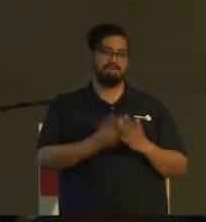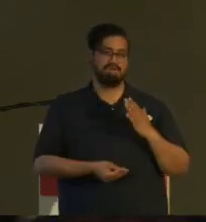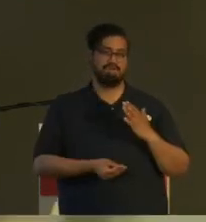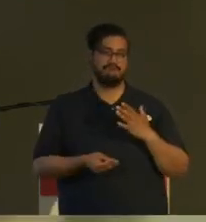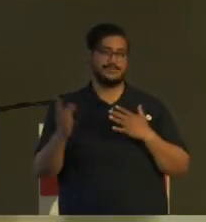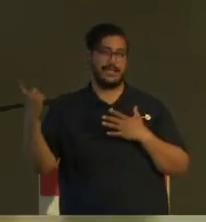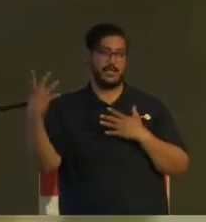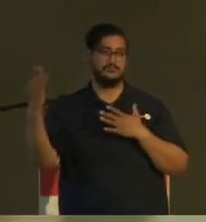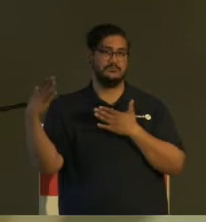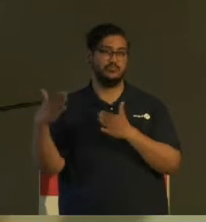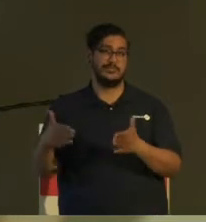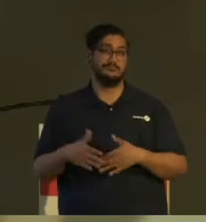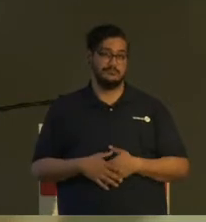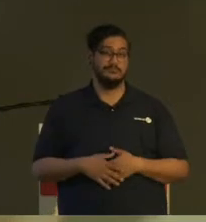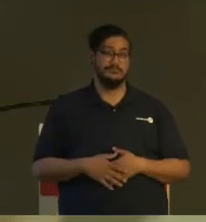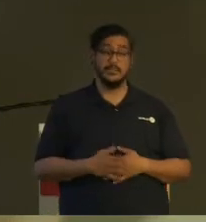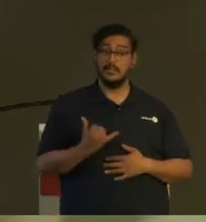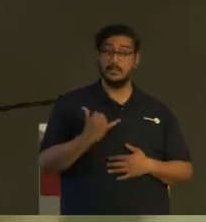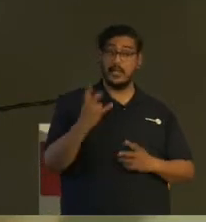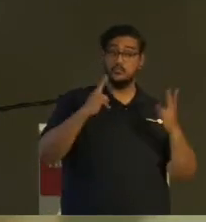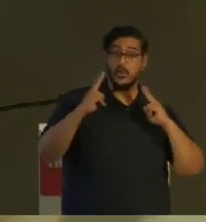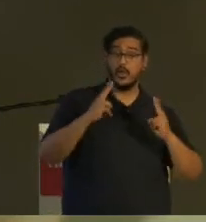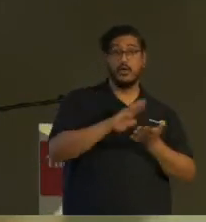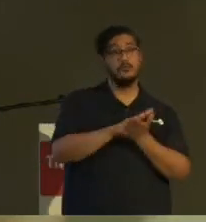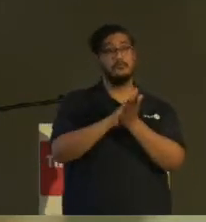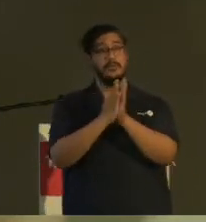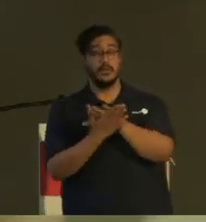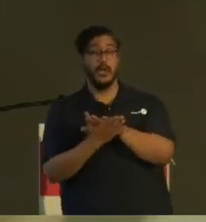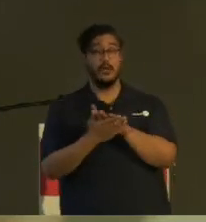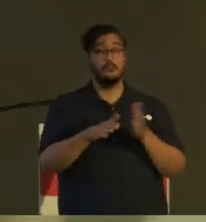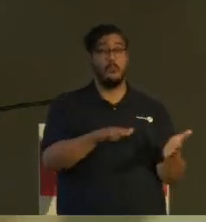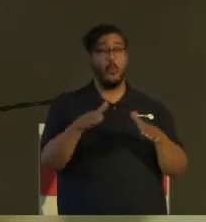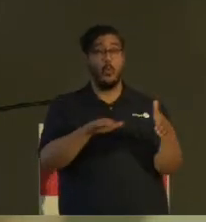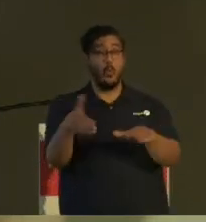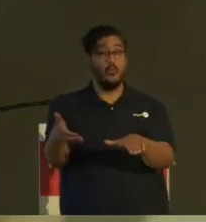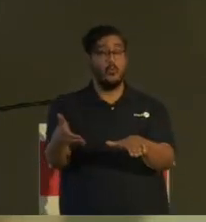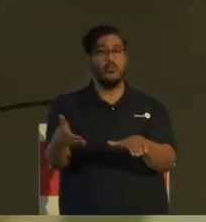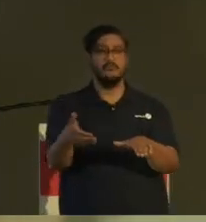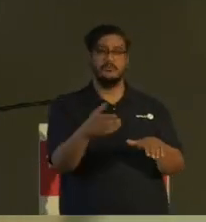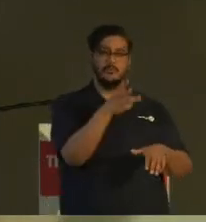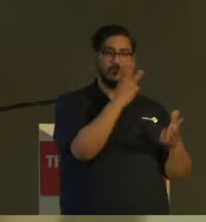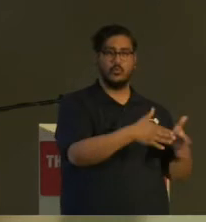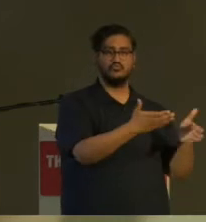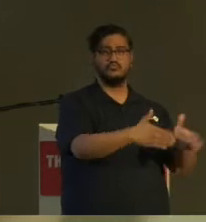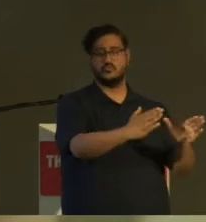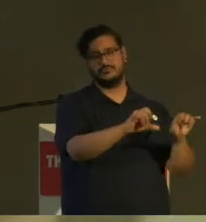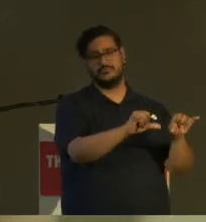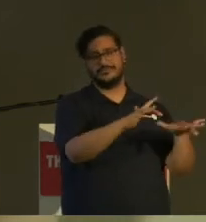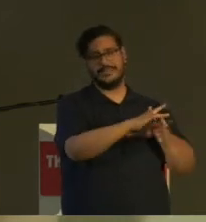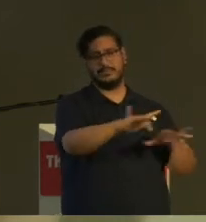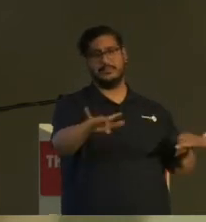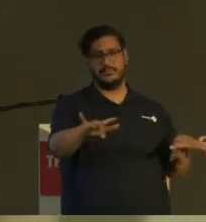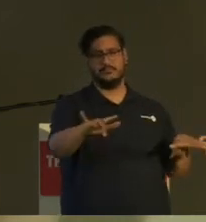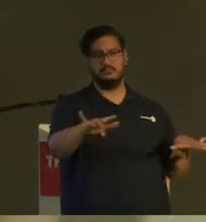street. Now that the salon has been converted into the mortuary, the aquarium sit empty.